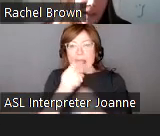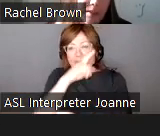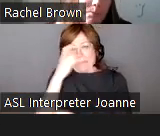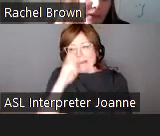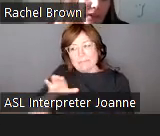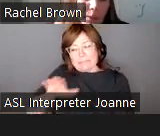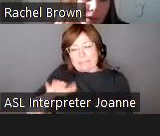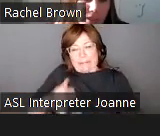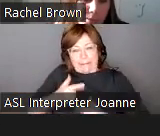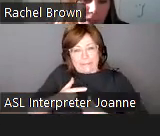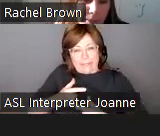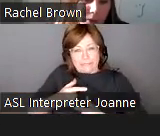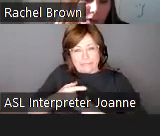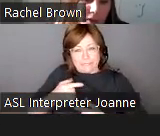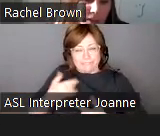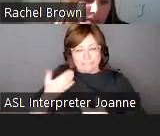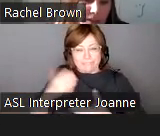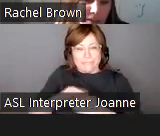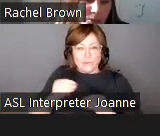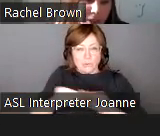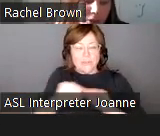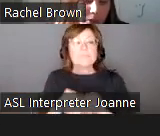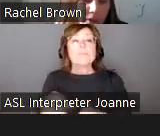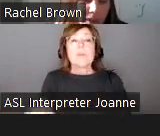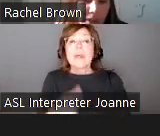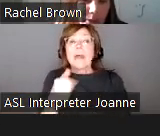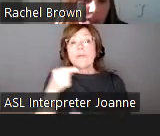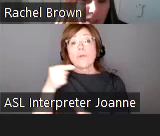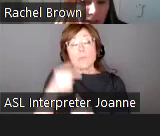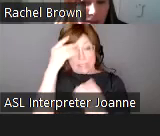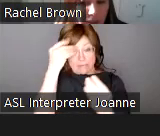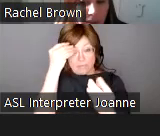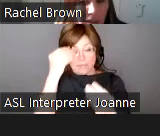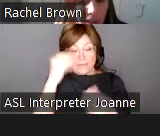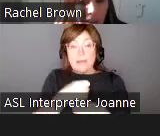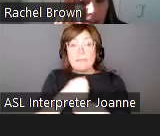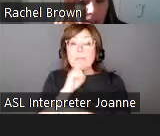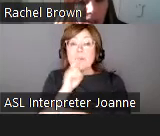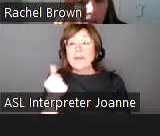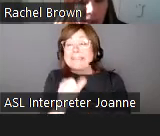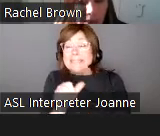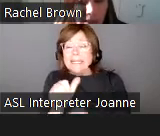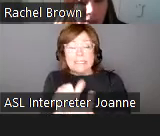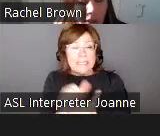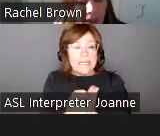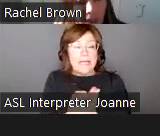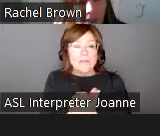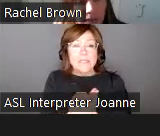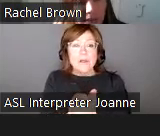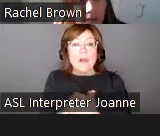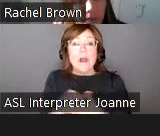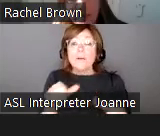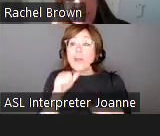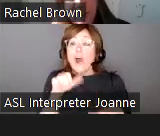The next point that I wanted to make about content is to make sure that you deactivate any accounts that are not